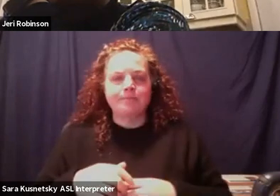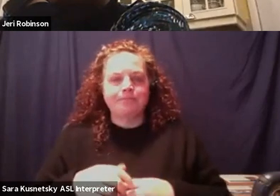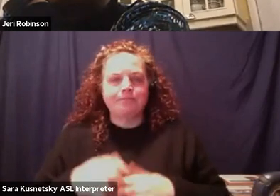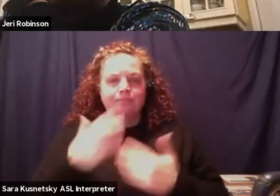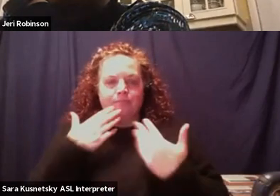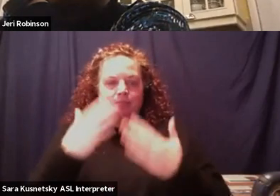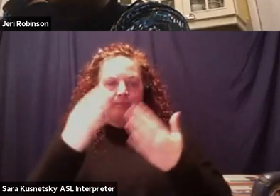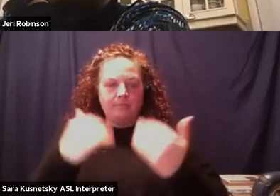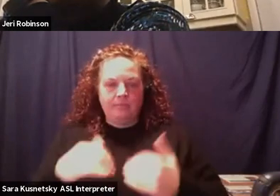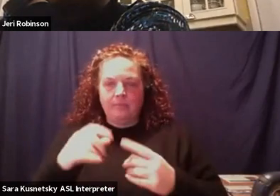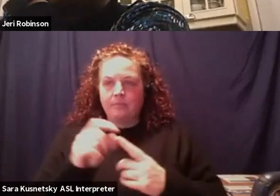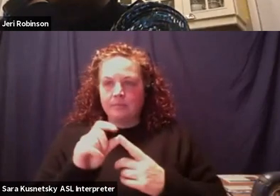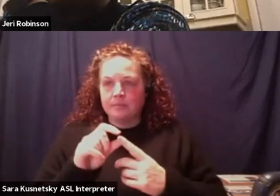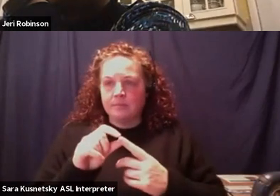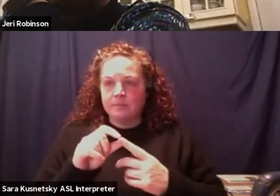Hinton.